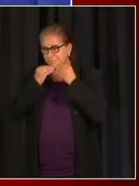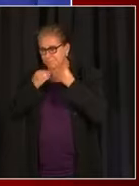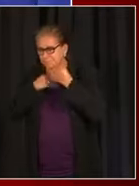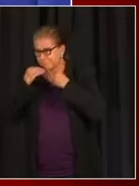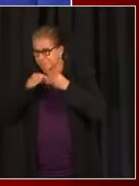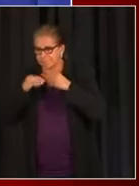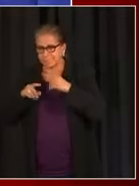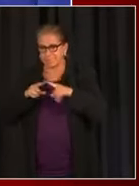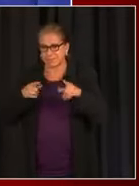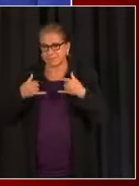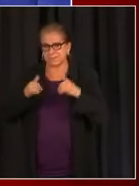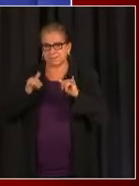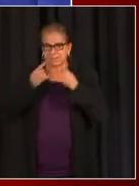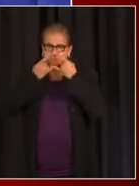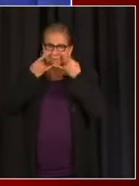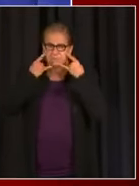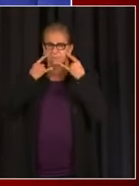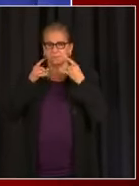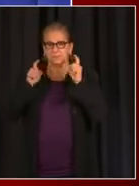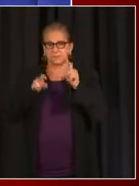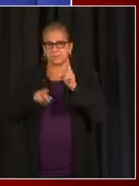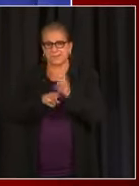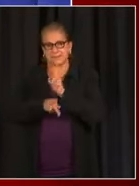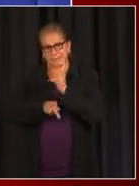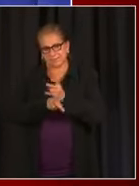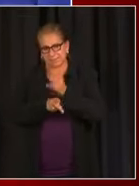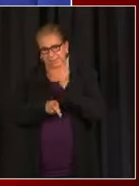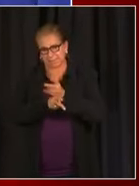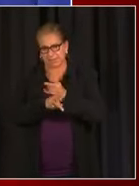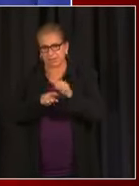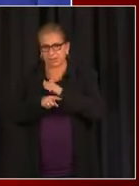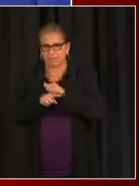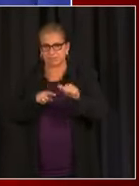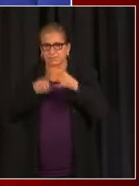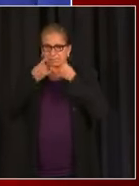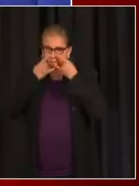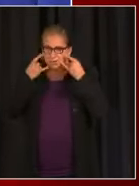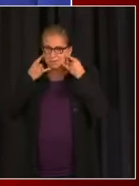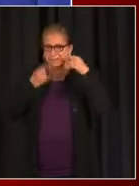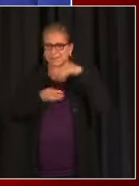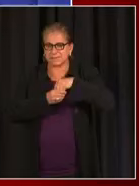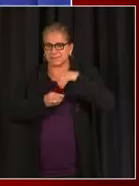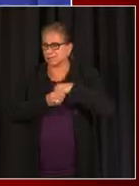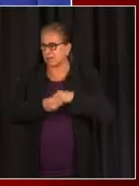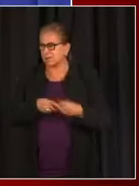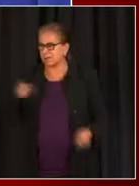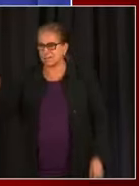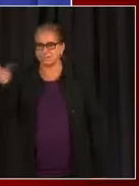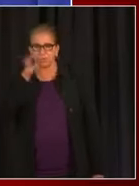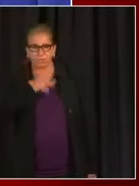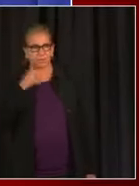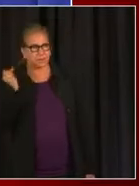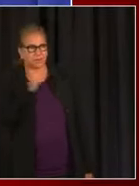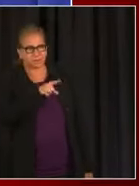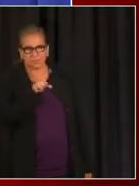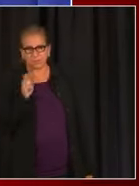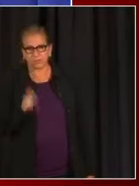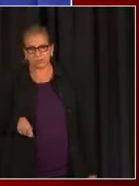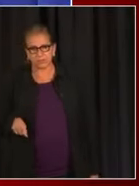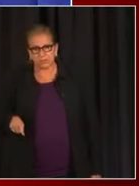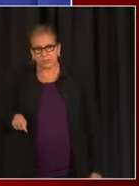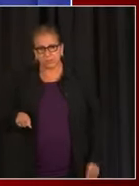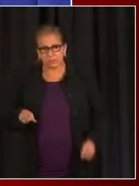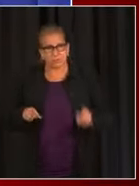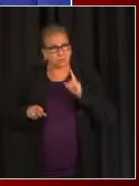will be provided today or tomorrow. Dr. Nesbitt, if I can follow up with you, I think a lot of folks got the shot hoping that that would help,